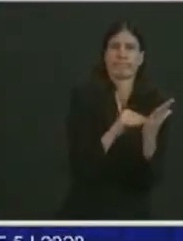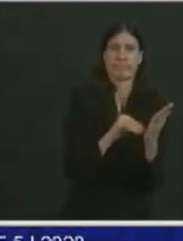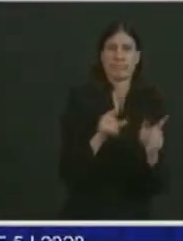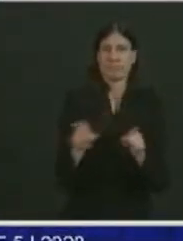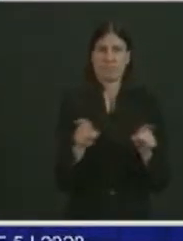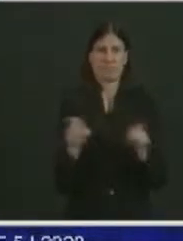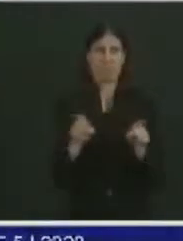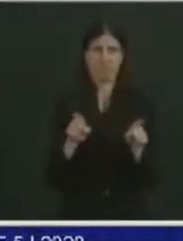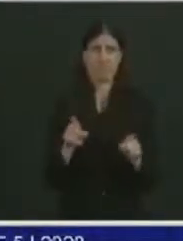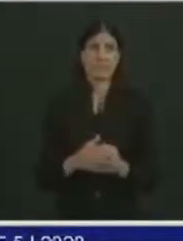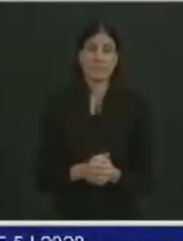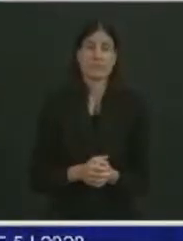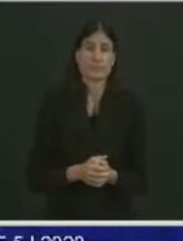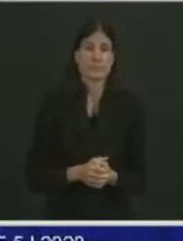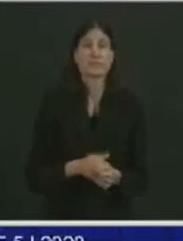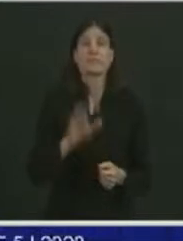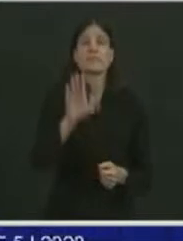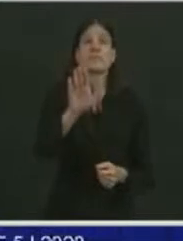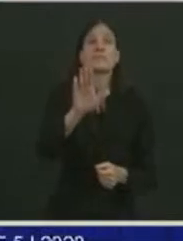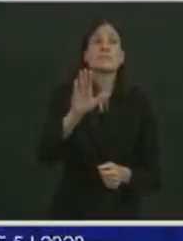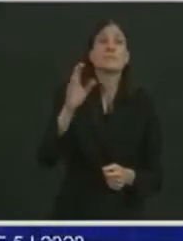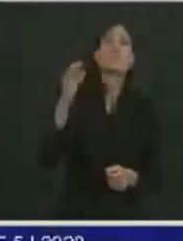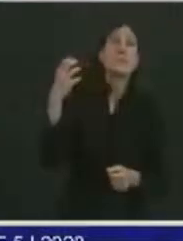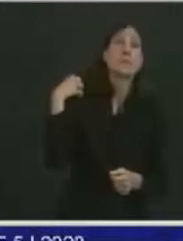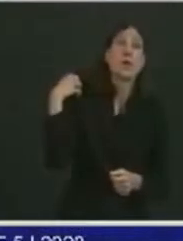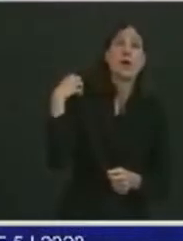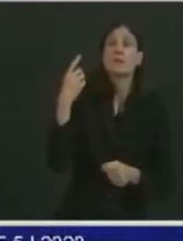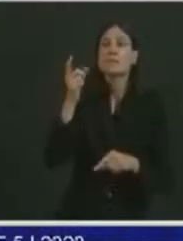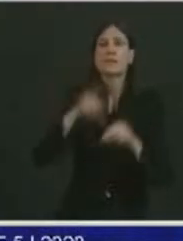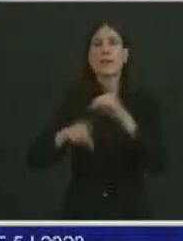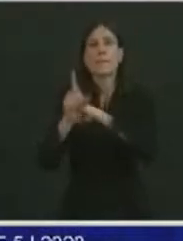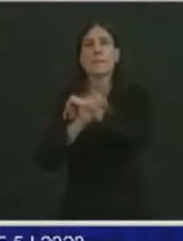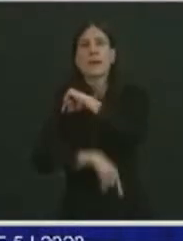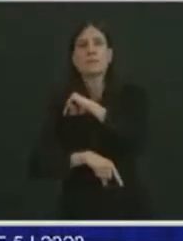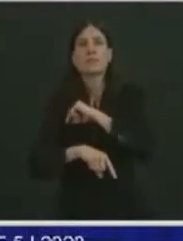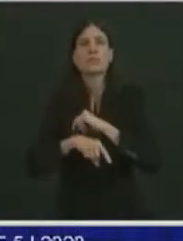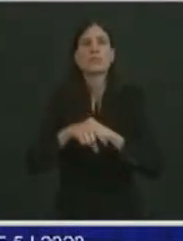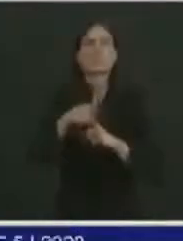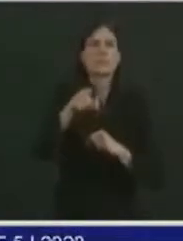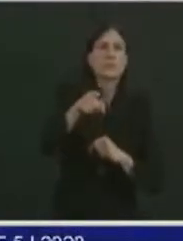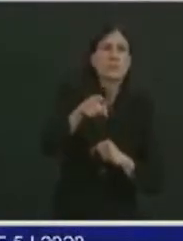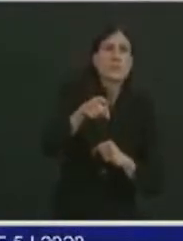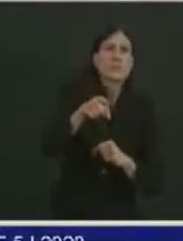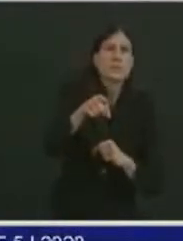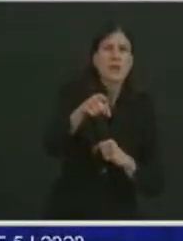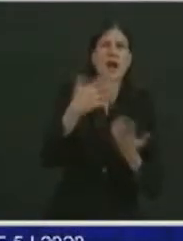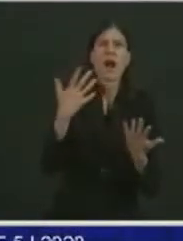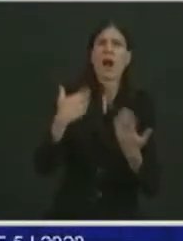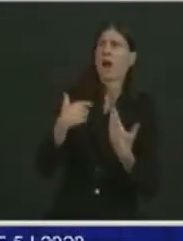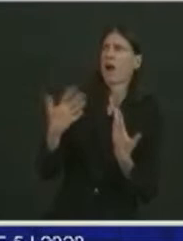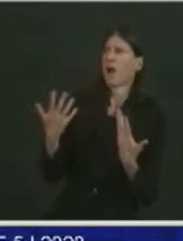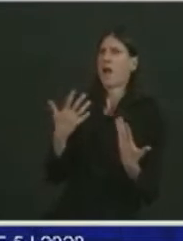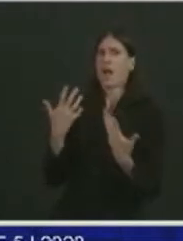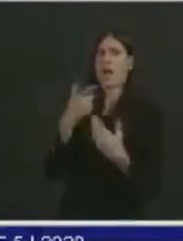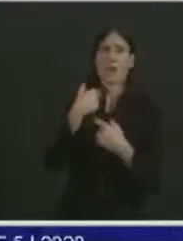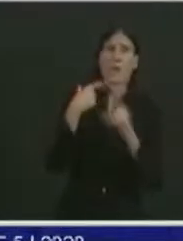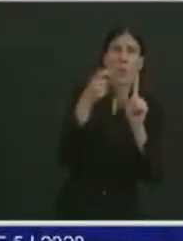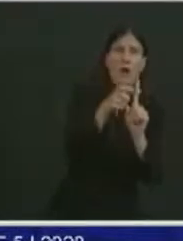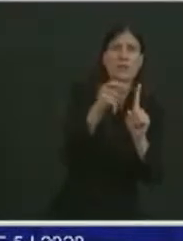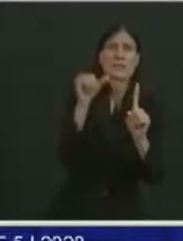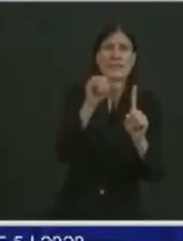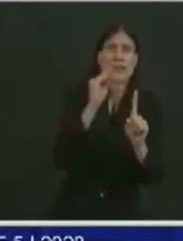days. They cannot be punished for staying home if they're in quarantine. They should be paid sick leave if they're at home